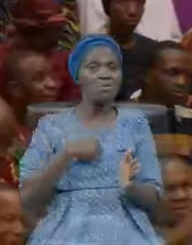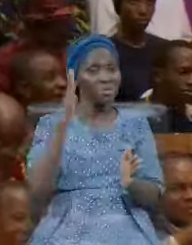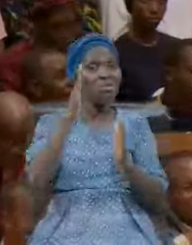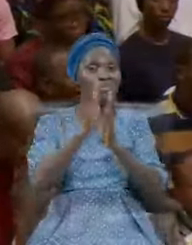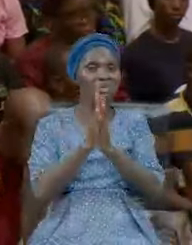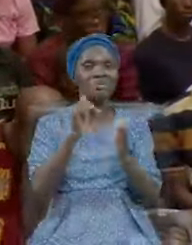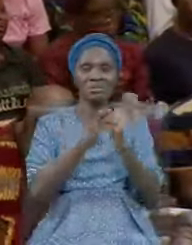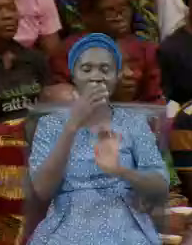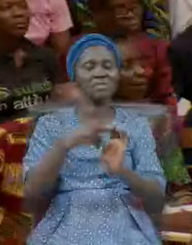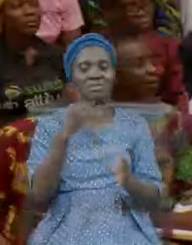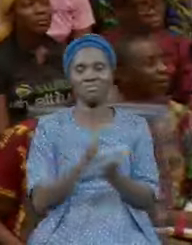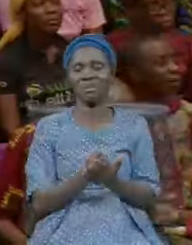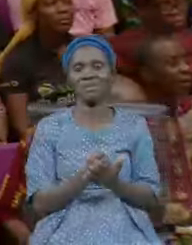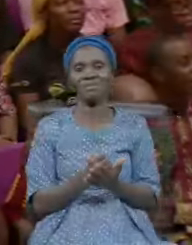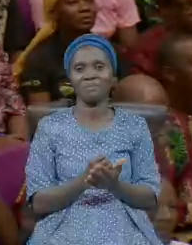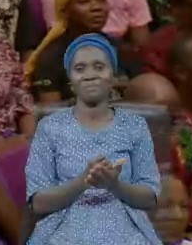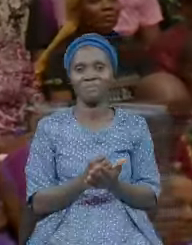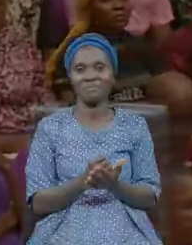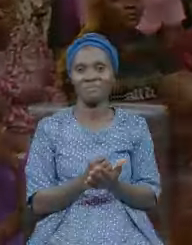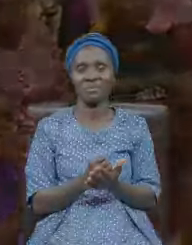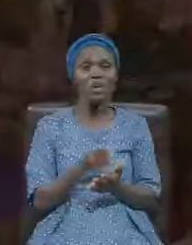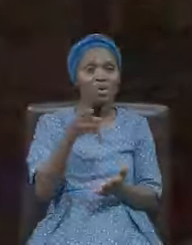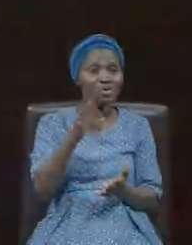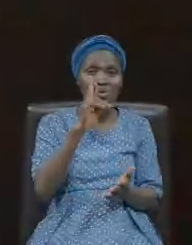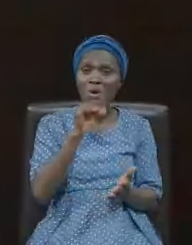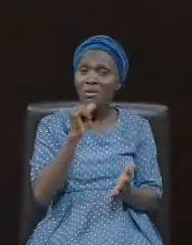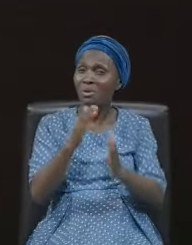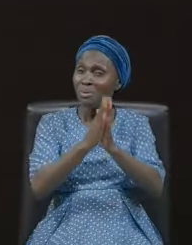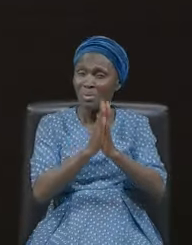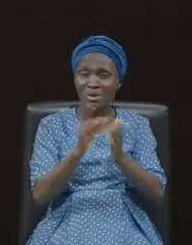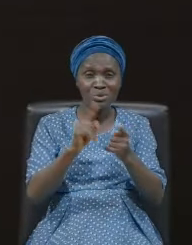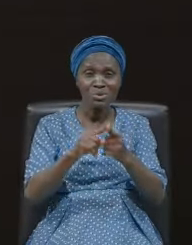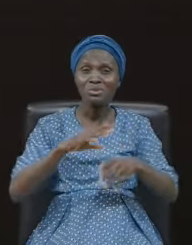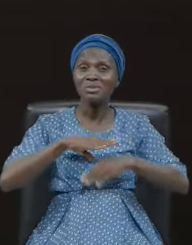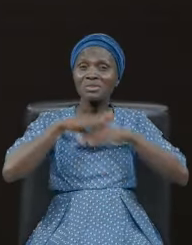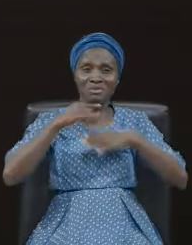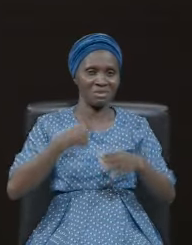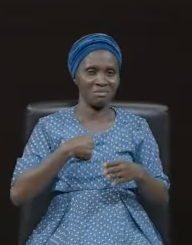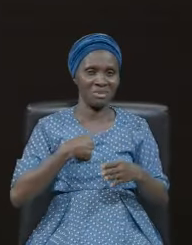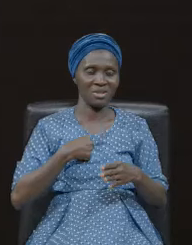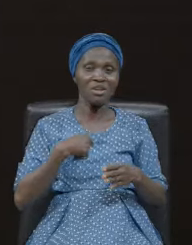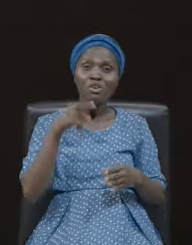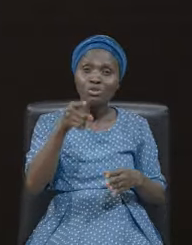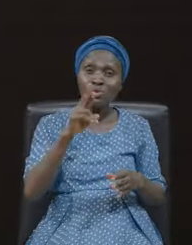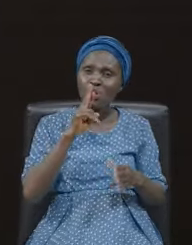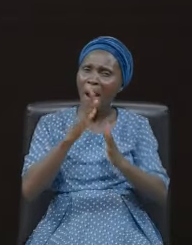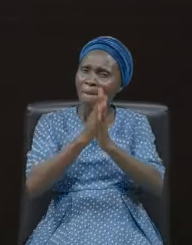And you're not praying to satisfy me. You're praying to have grace to